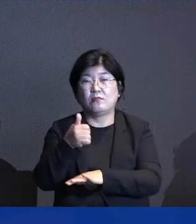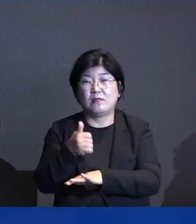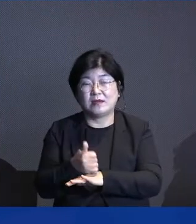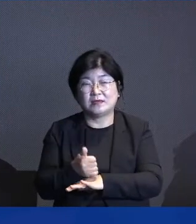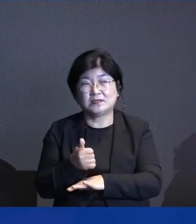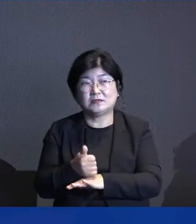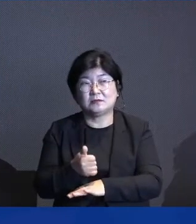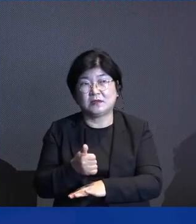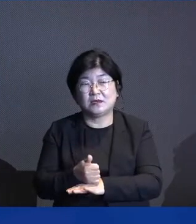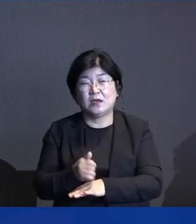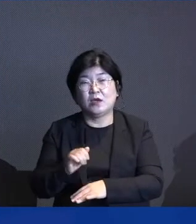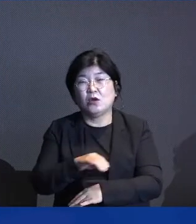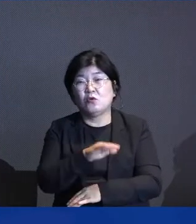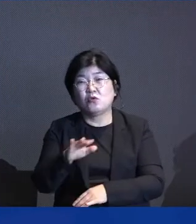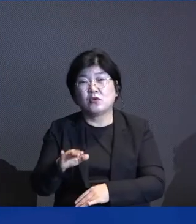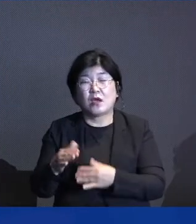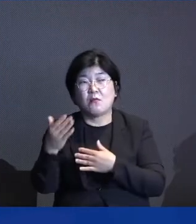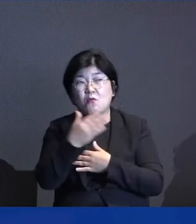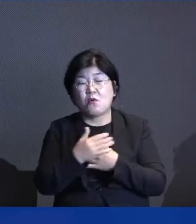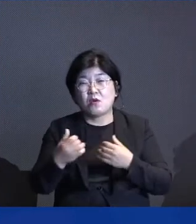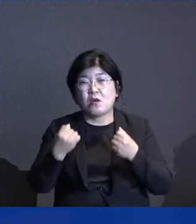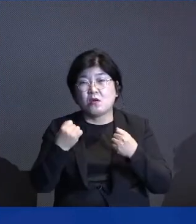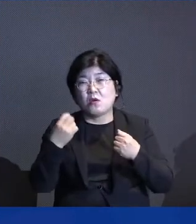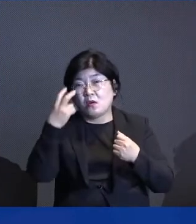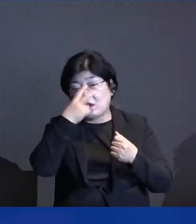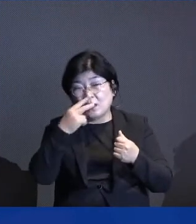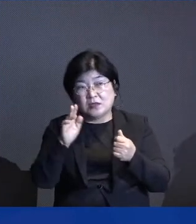health services. And